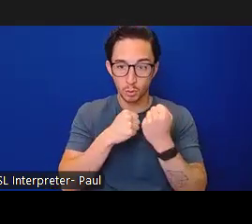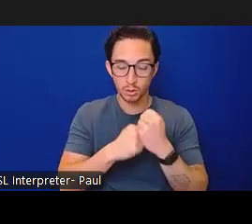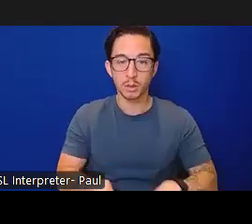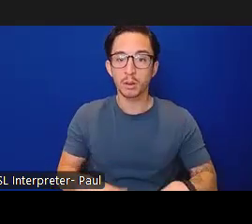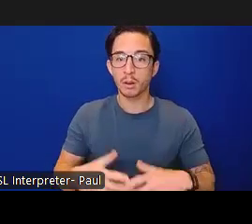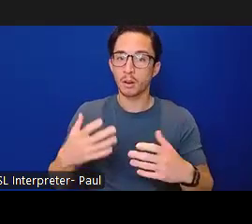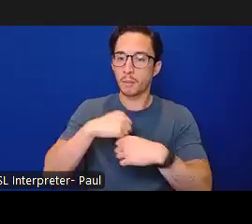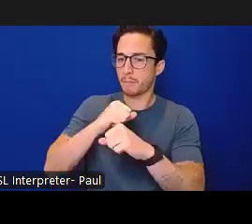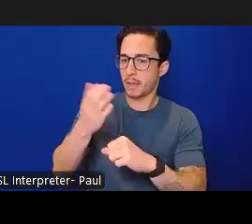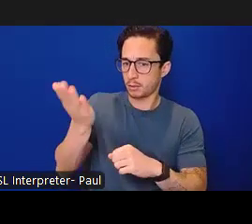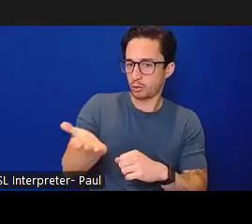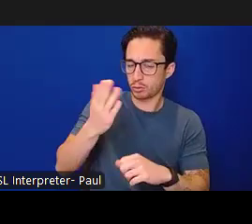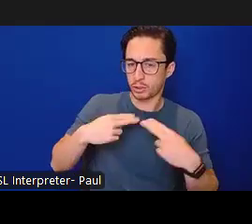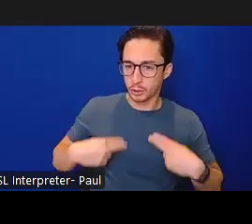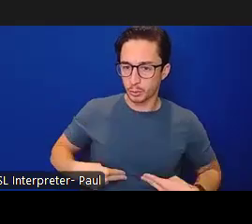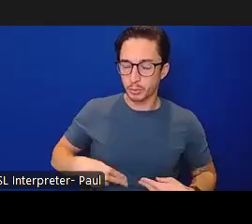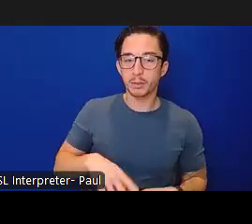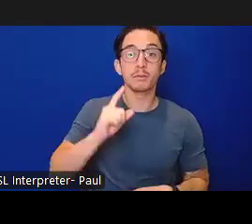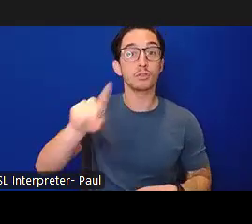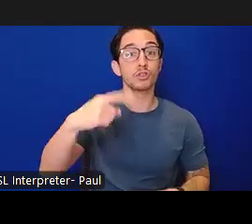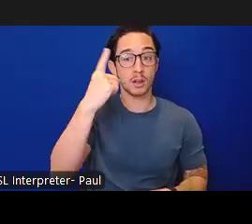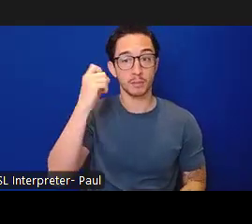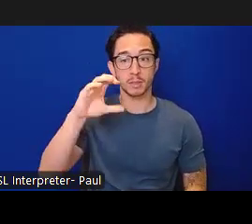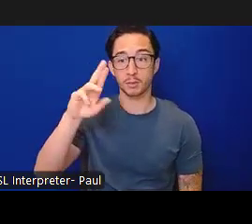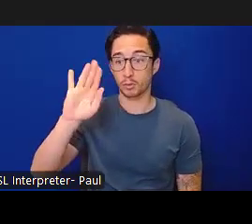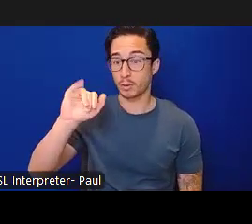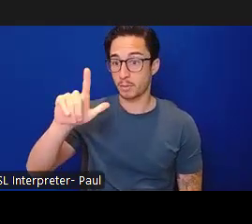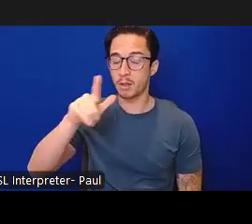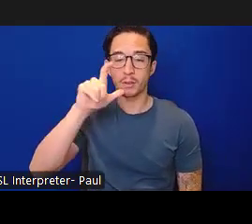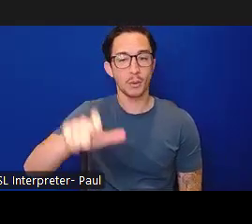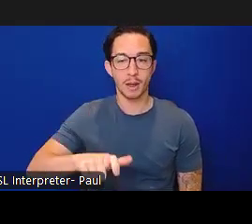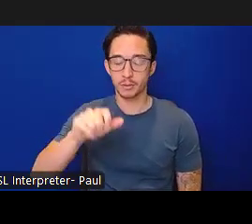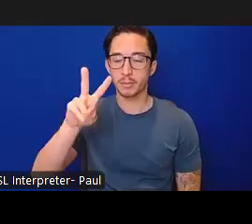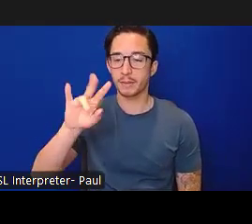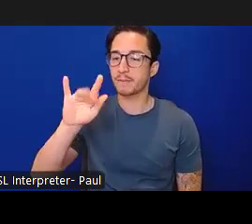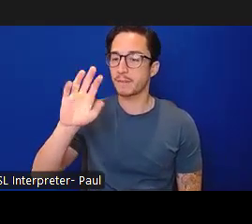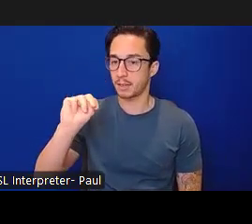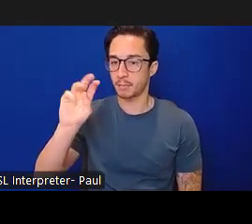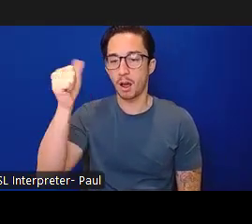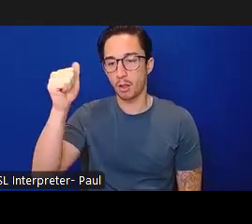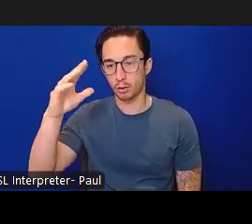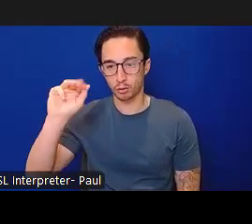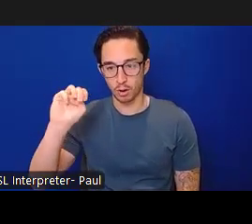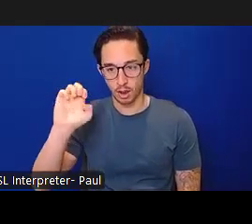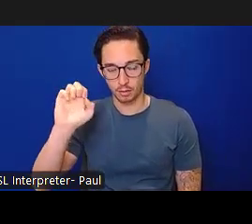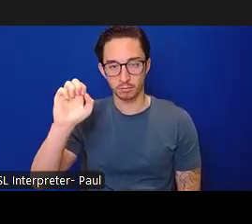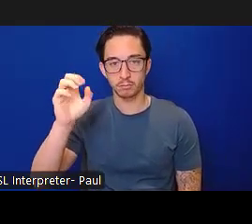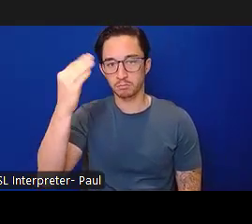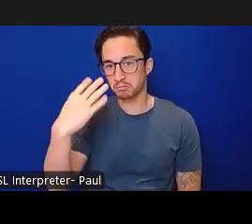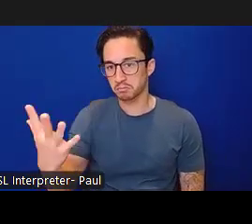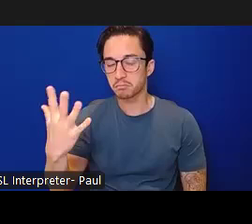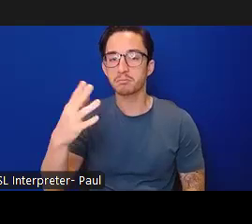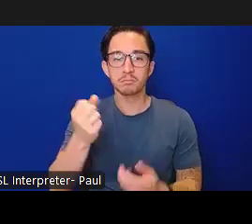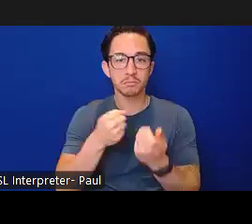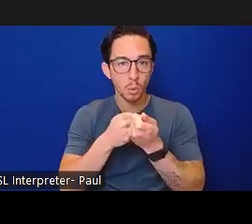they're a criminal, they don't need to be victims of a crime. Try to direct them into systems of support. Let her know she's